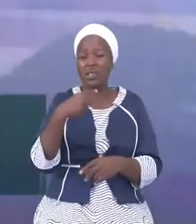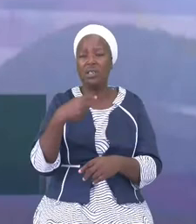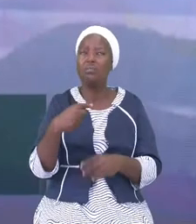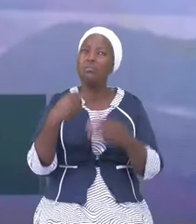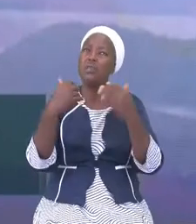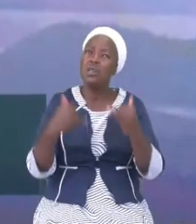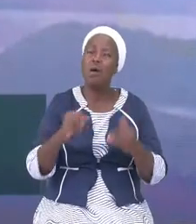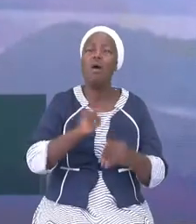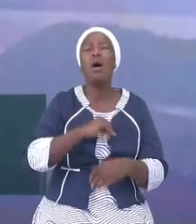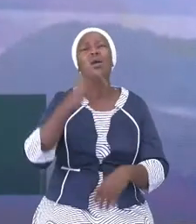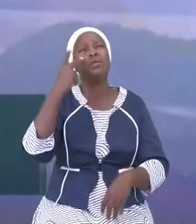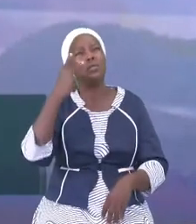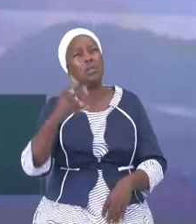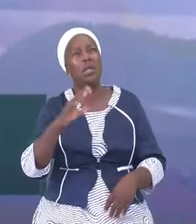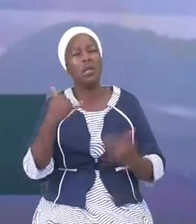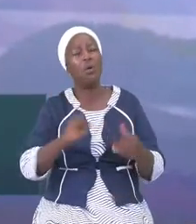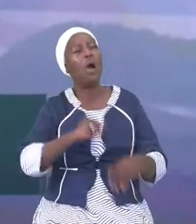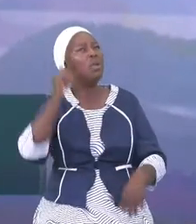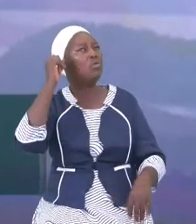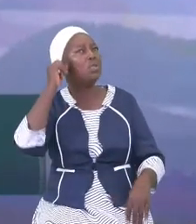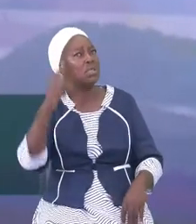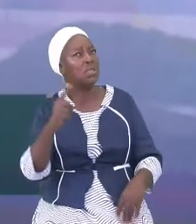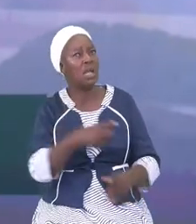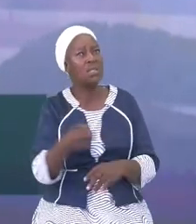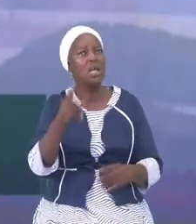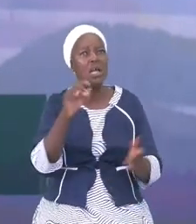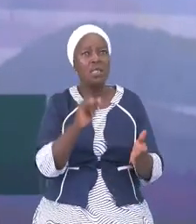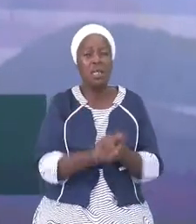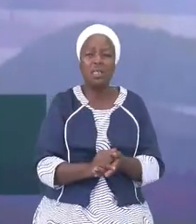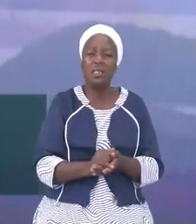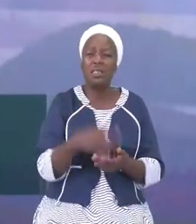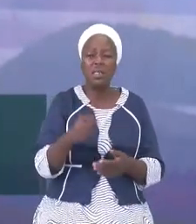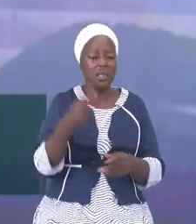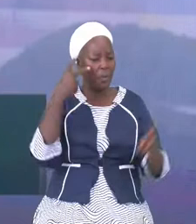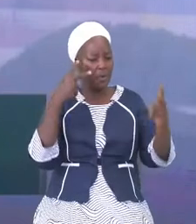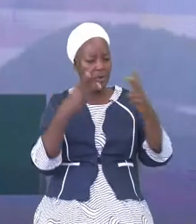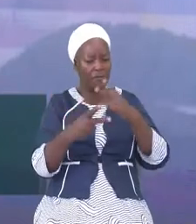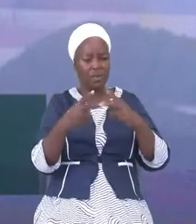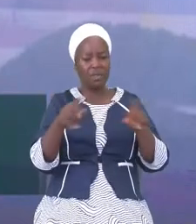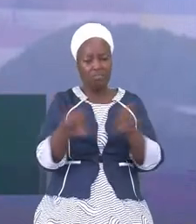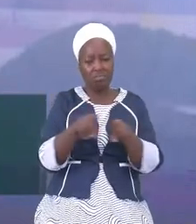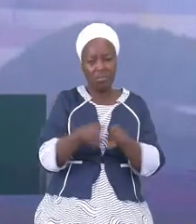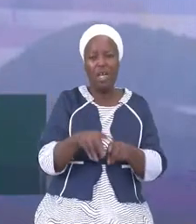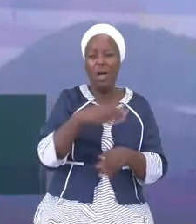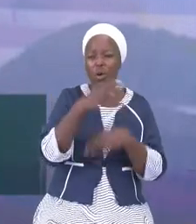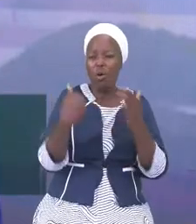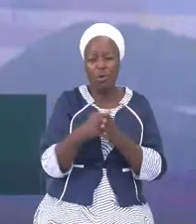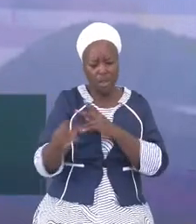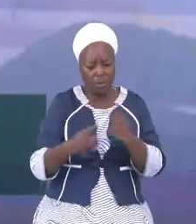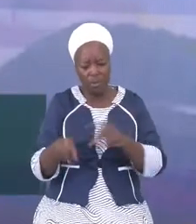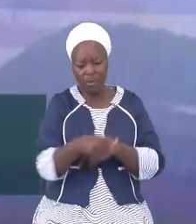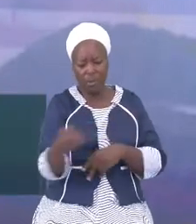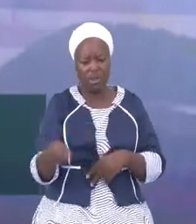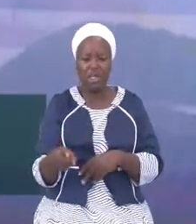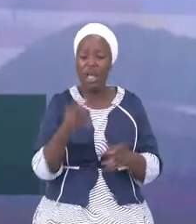see, now I understand. They, the prophets included, they, the people included, they,